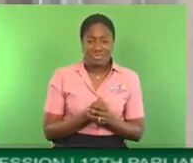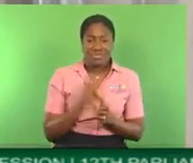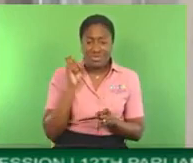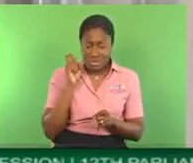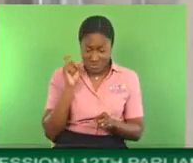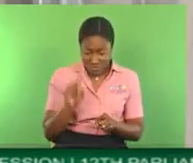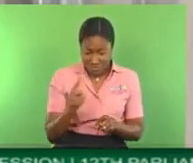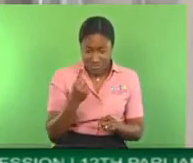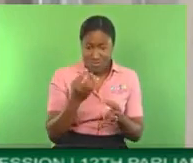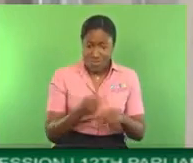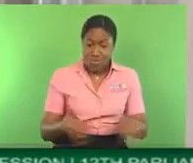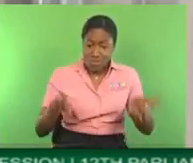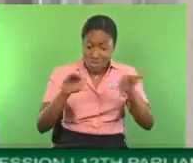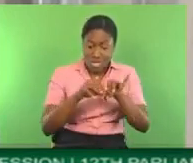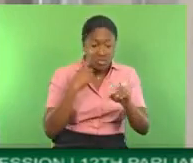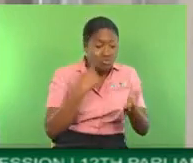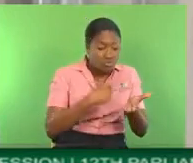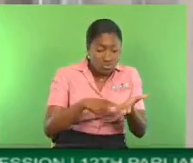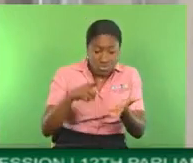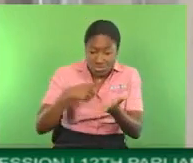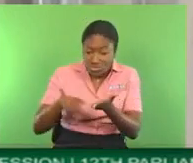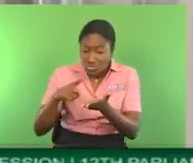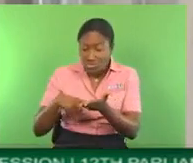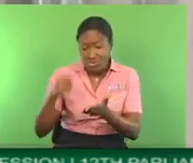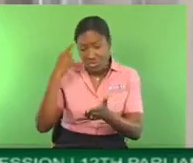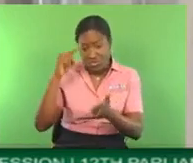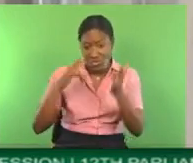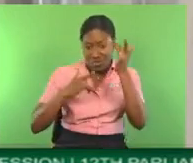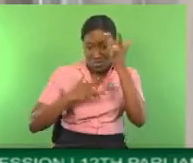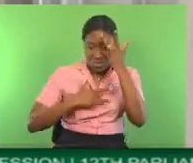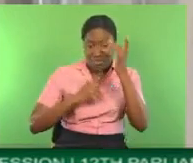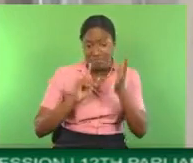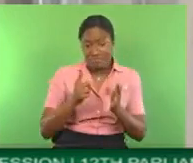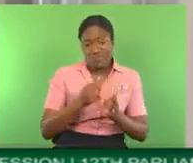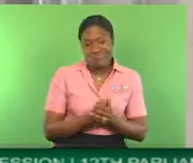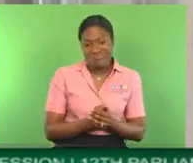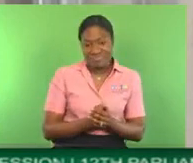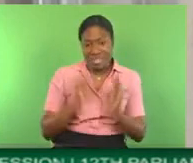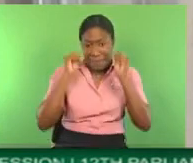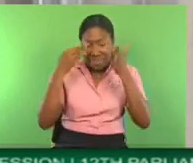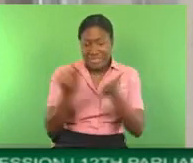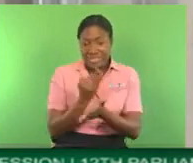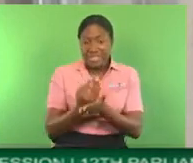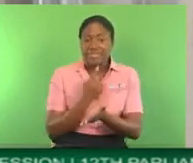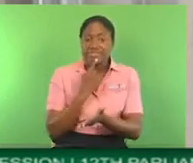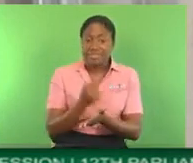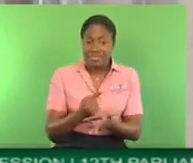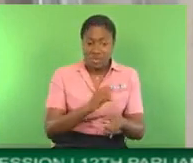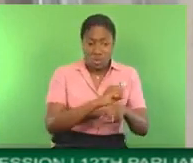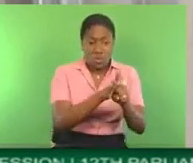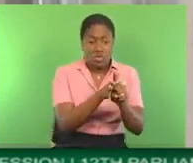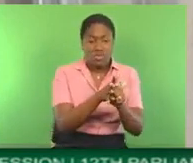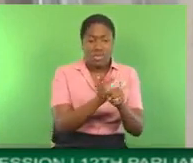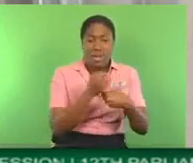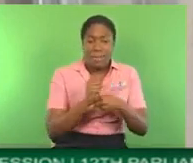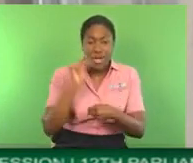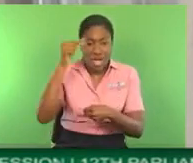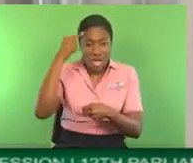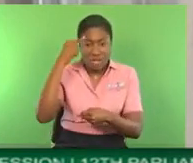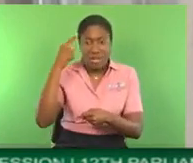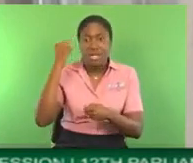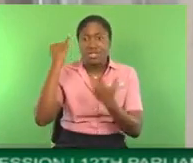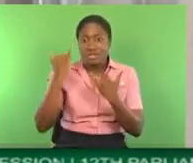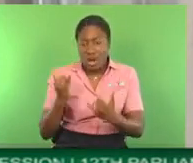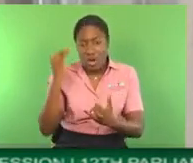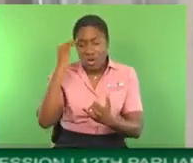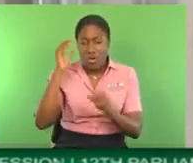again. Madam Speaker, from the mouth of the Minister of Finance, it took a pandemic to make this government invest in hospitals